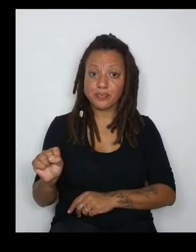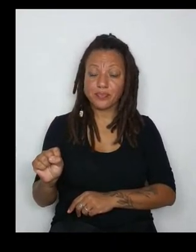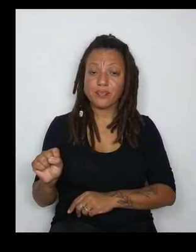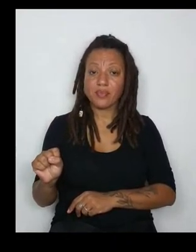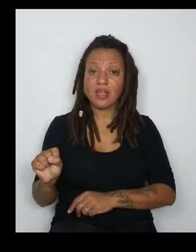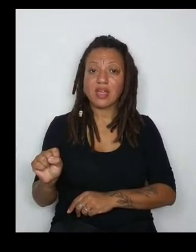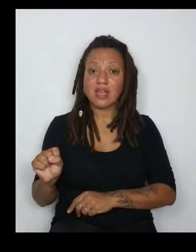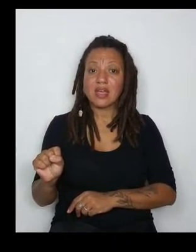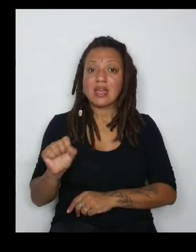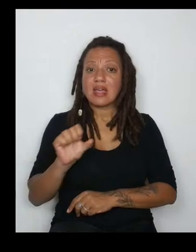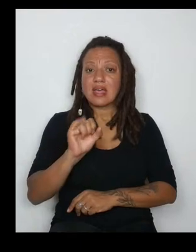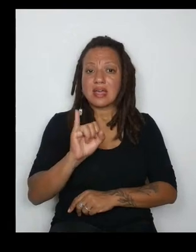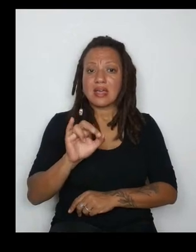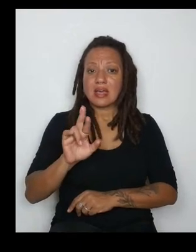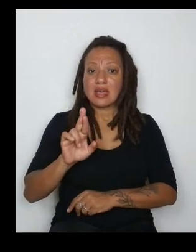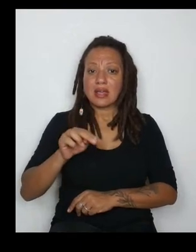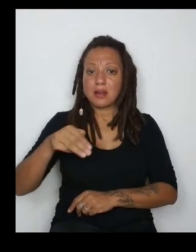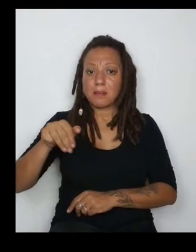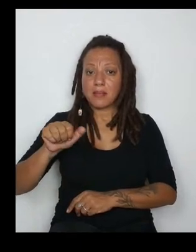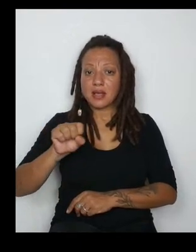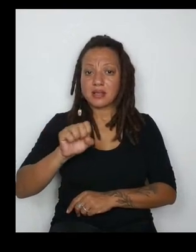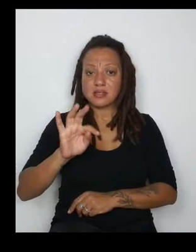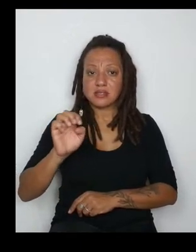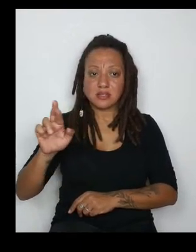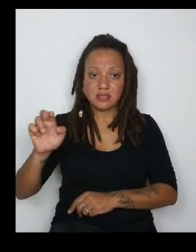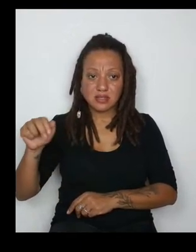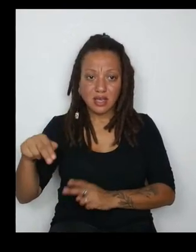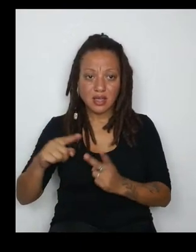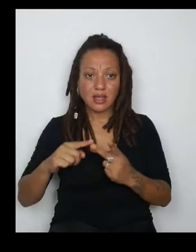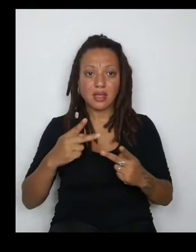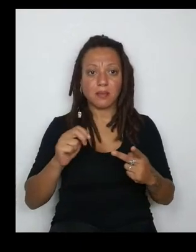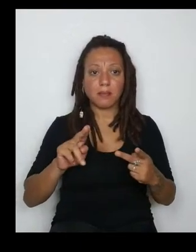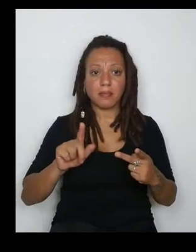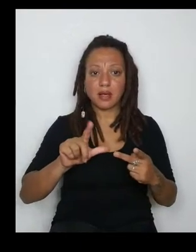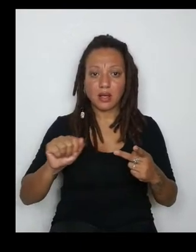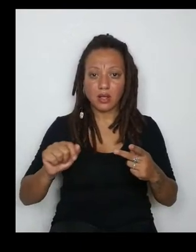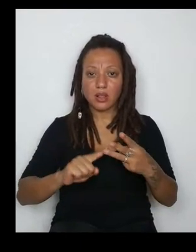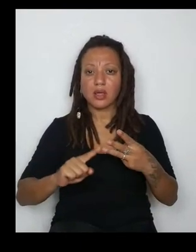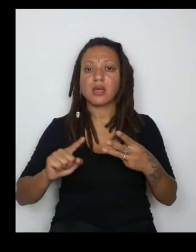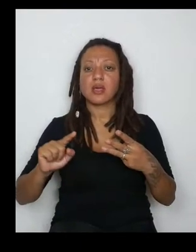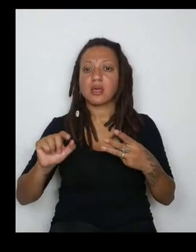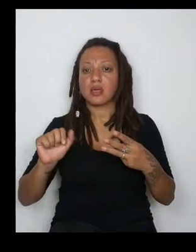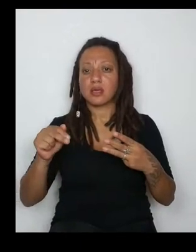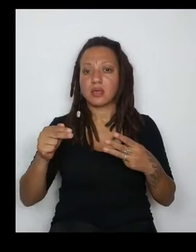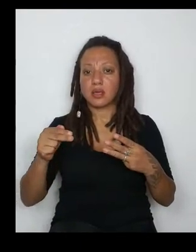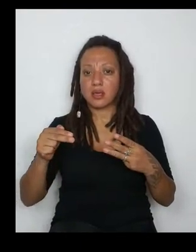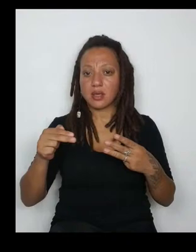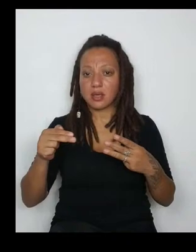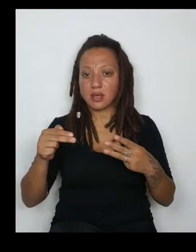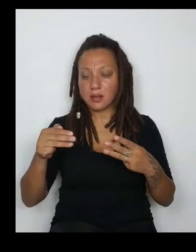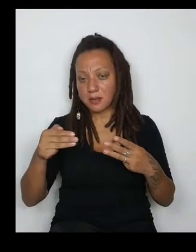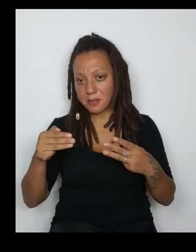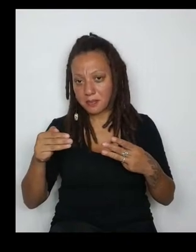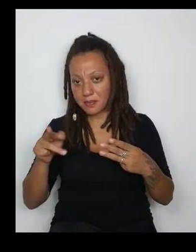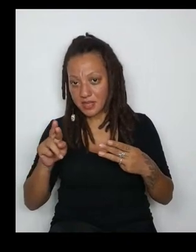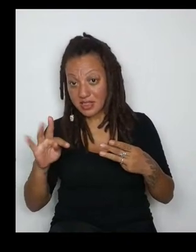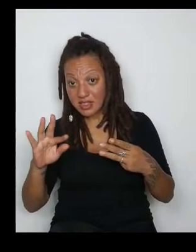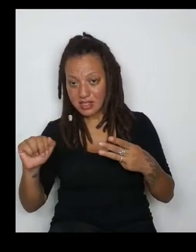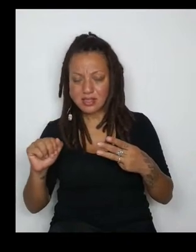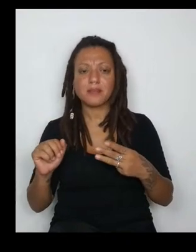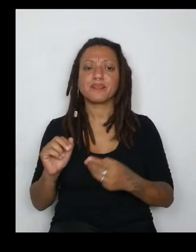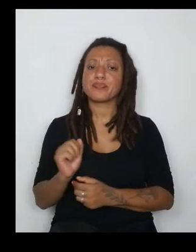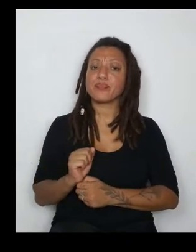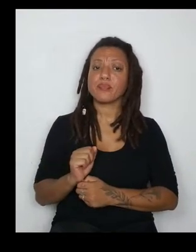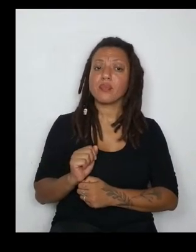gogan has oddly encountered intuitively been used as an enabling force for certain